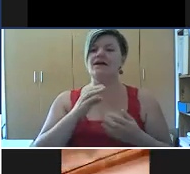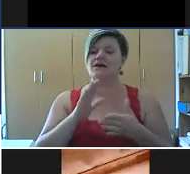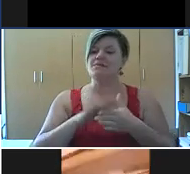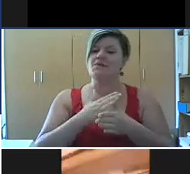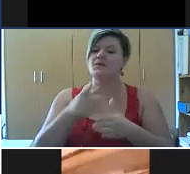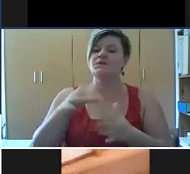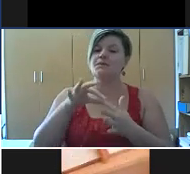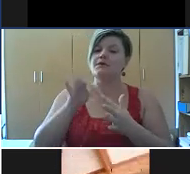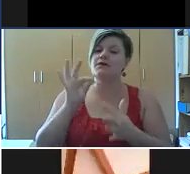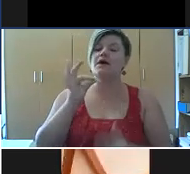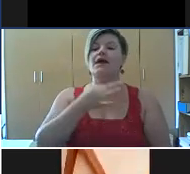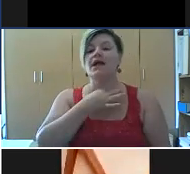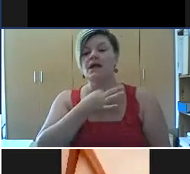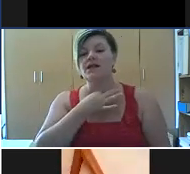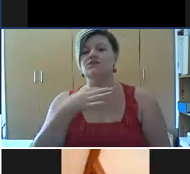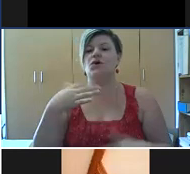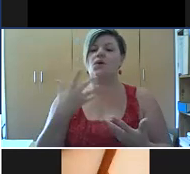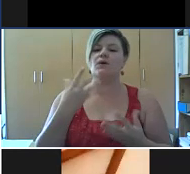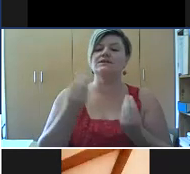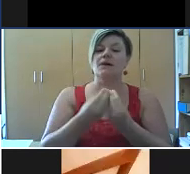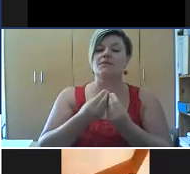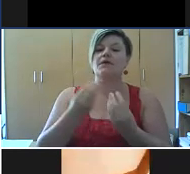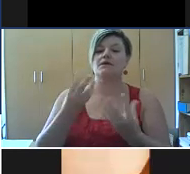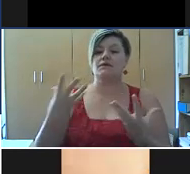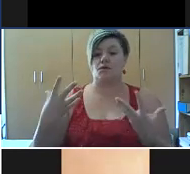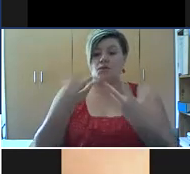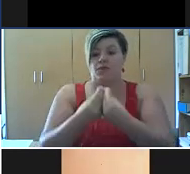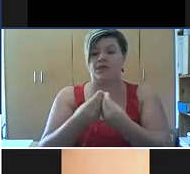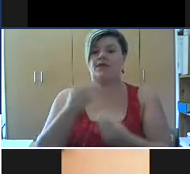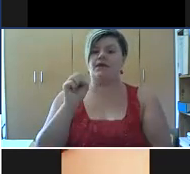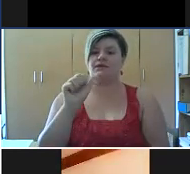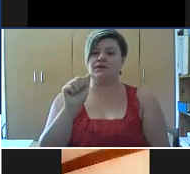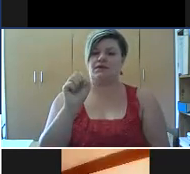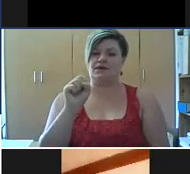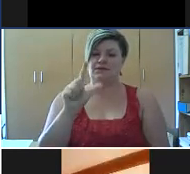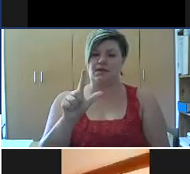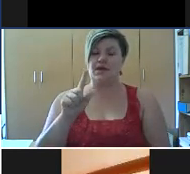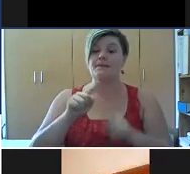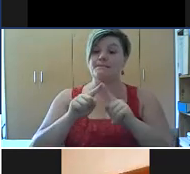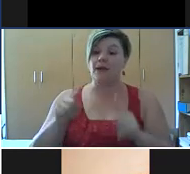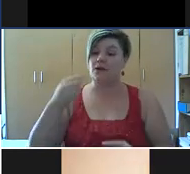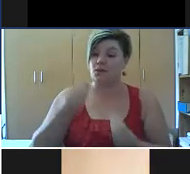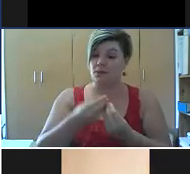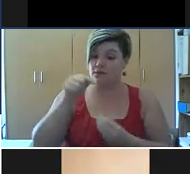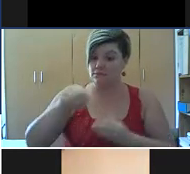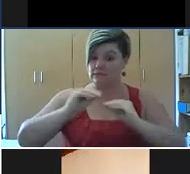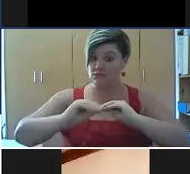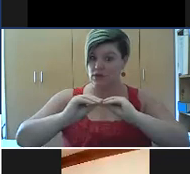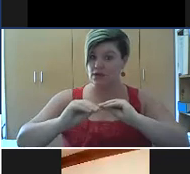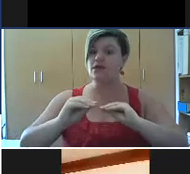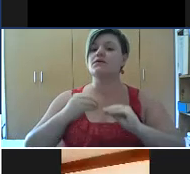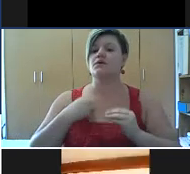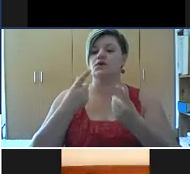English or some kind of accessible language while they're learning another language. But in this case, we are going to do it